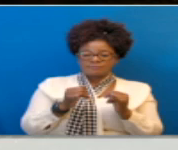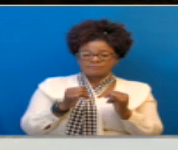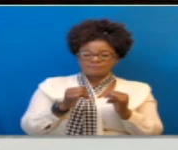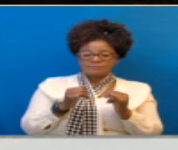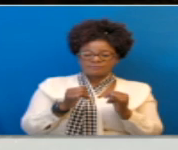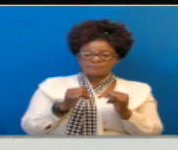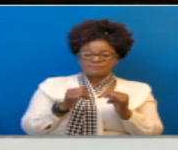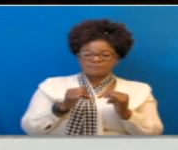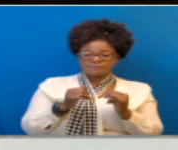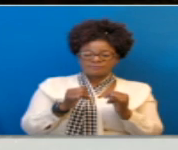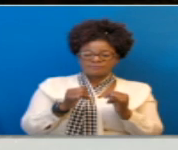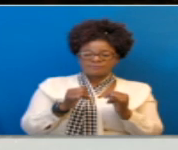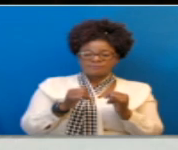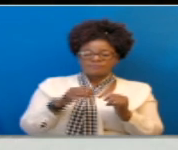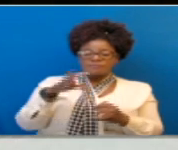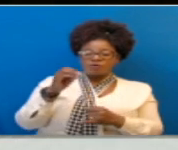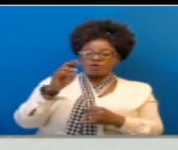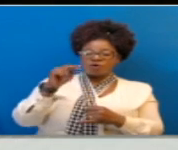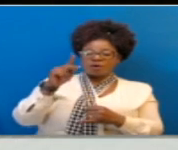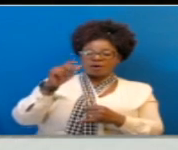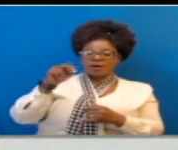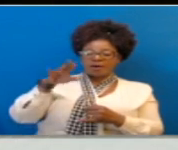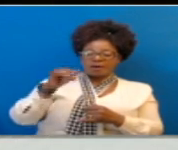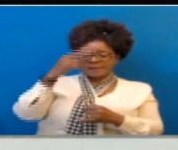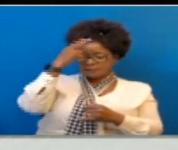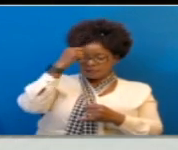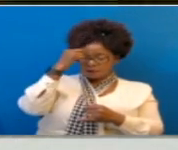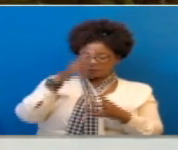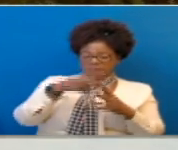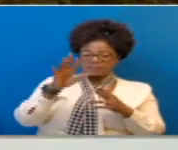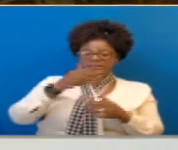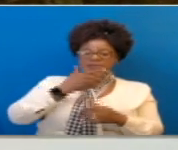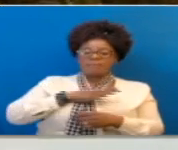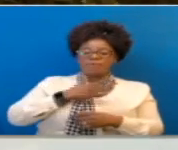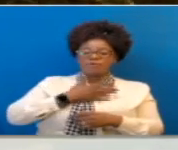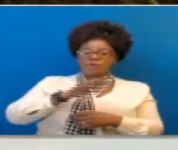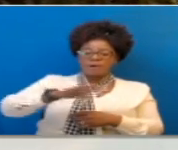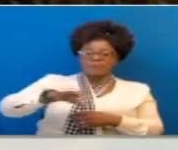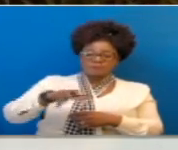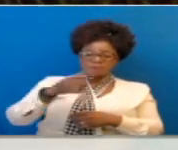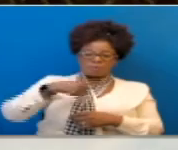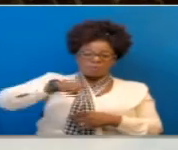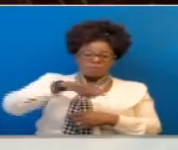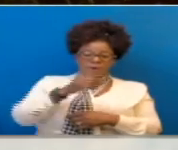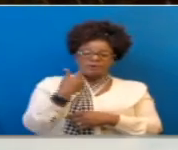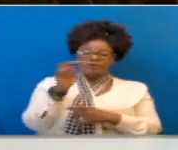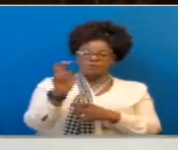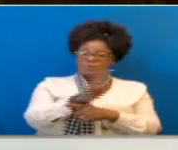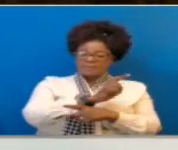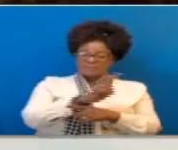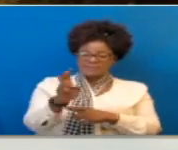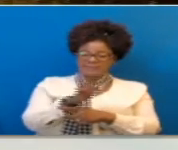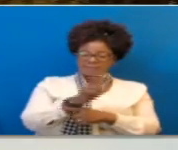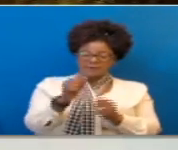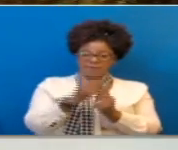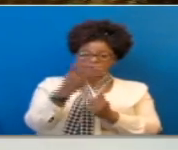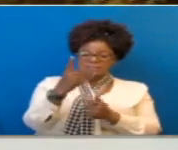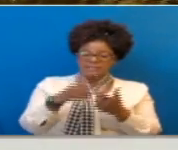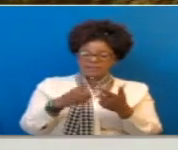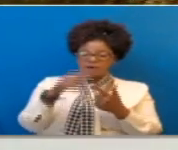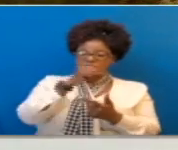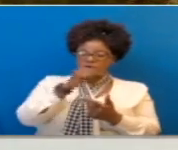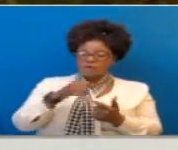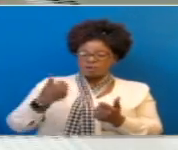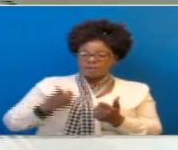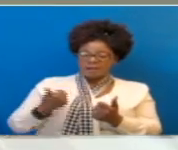Our journey to Nkare Narok begins in Wamba, Samburu County. We are on a mission to witness the reunion of a 14-year-old girl whom we